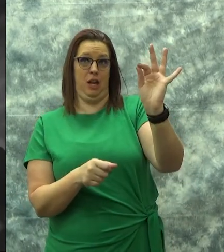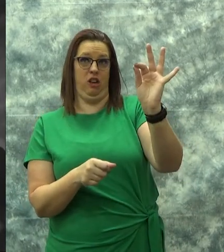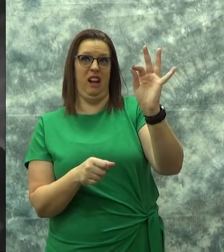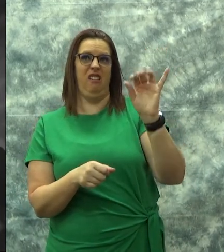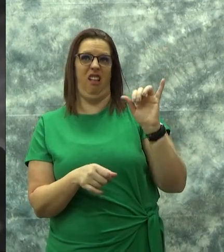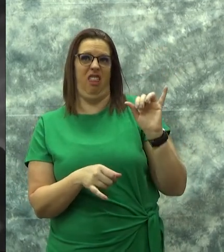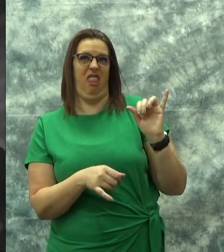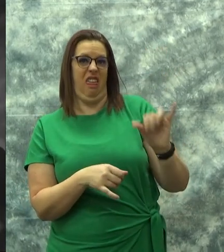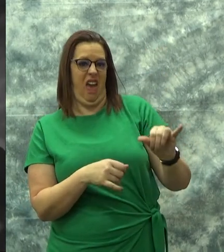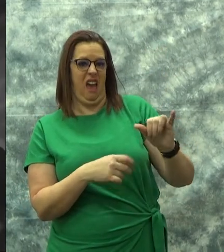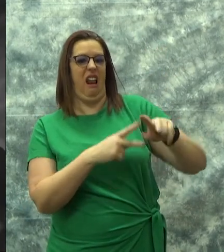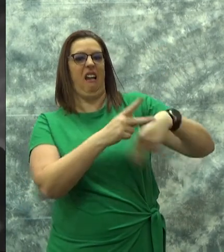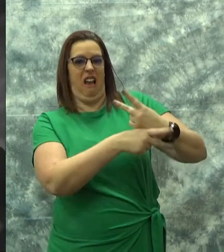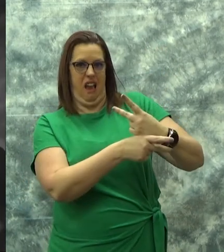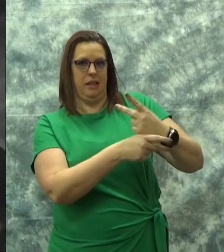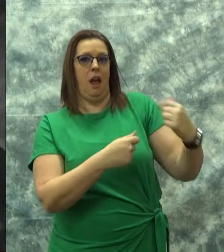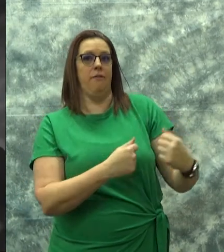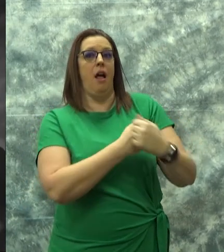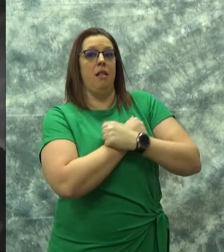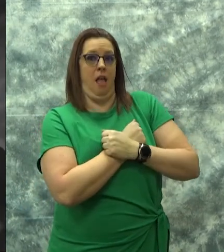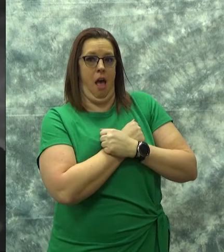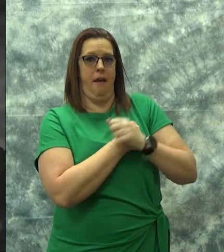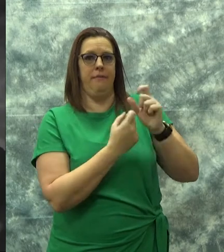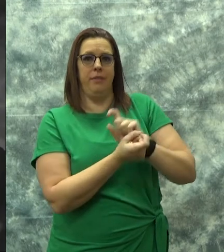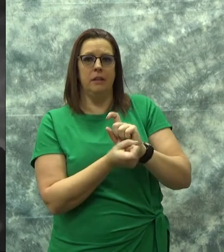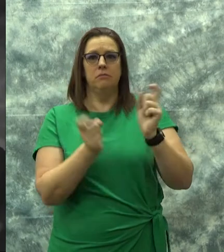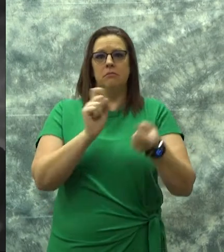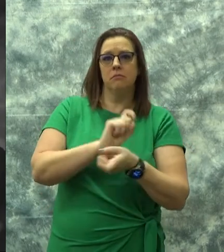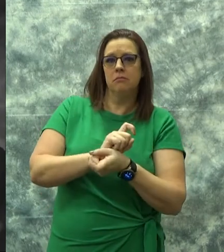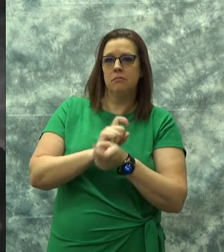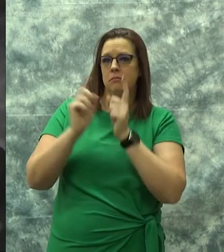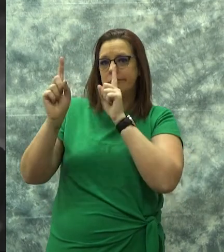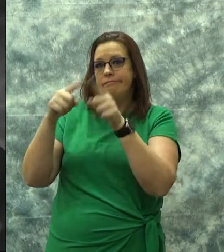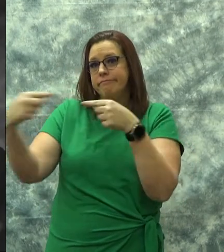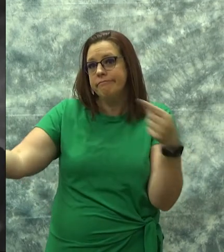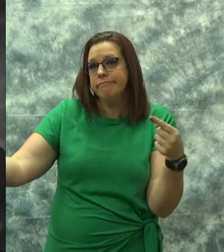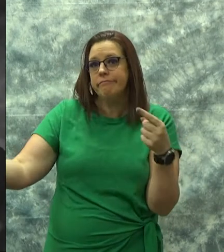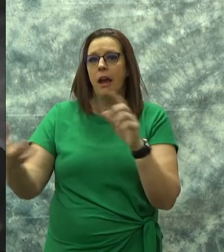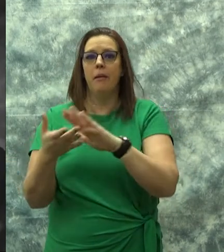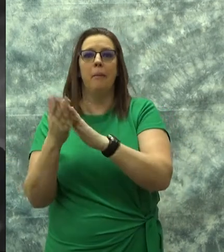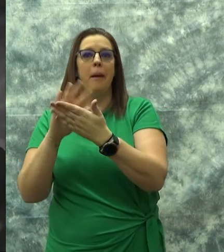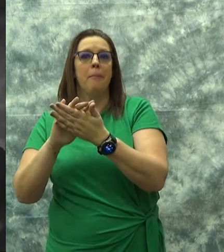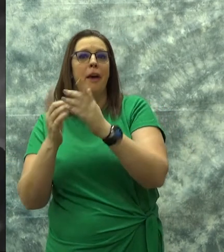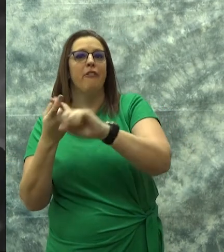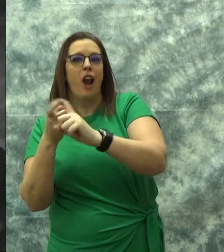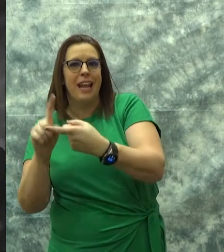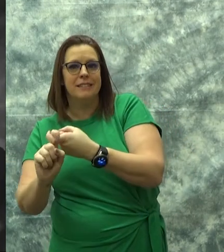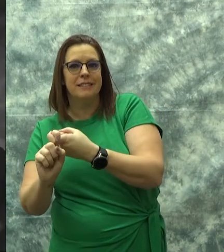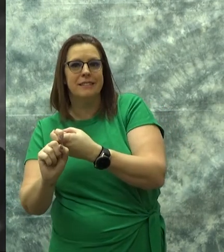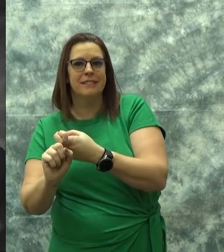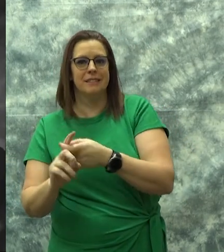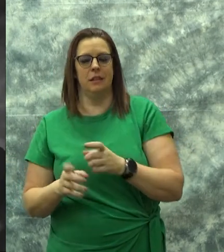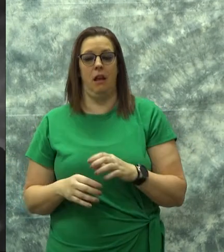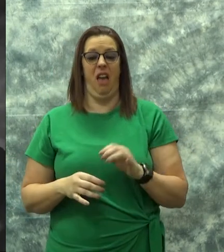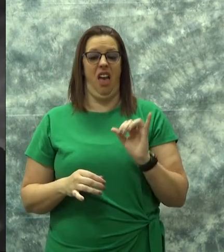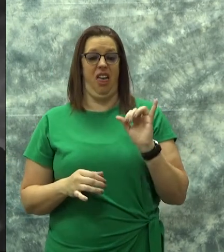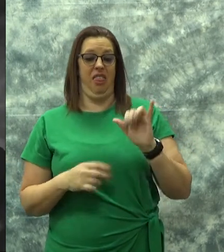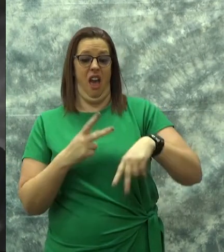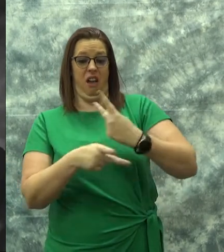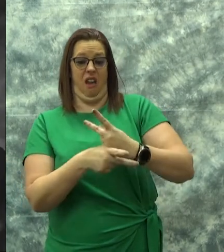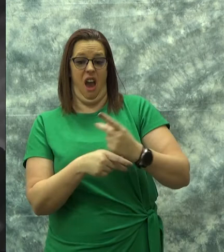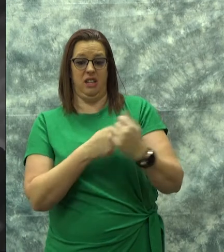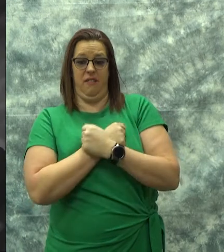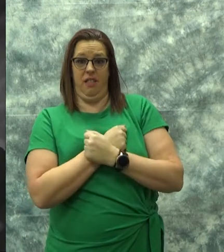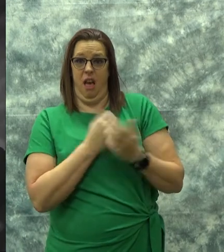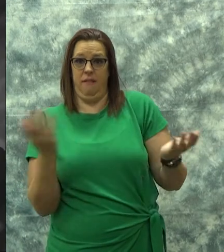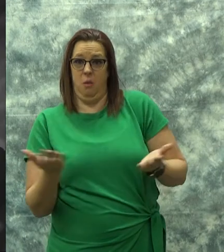spirit and this type of love that can transform opponents into friends. The type of